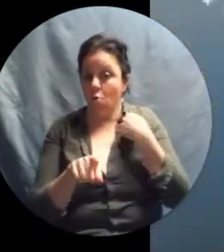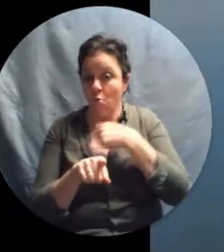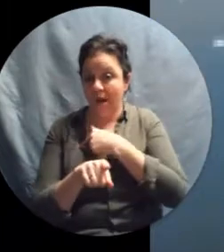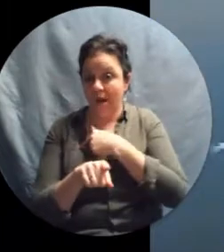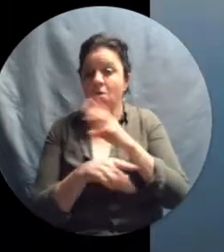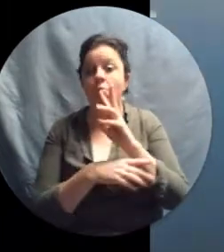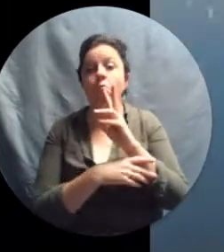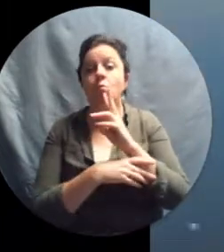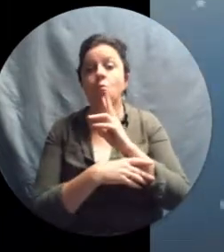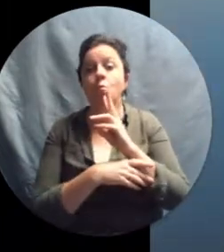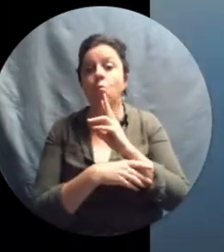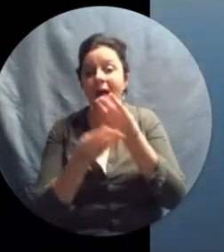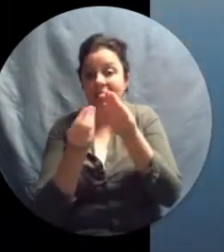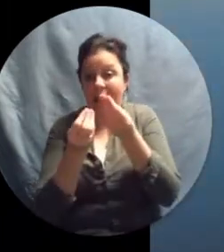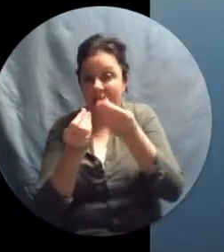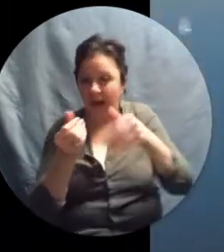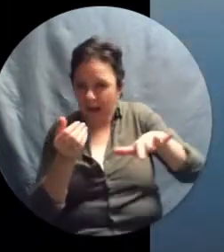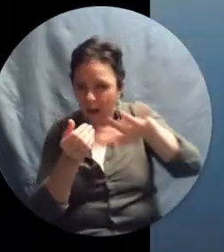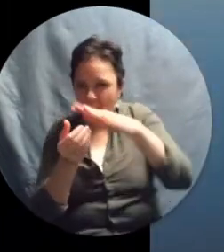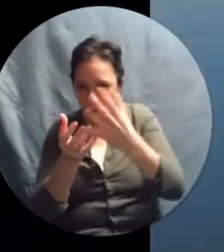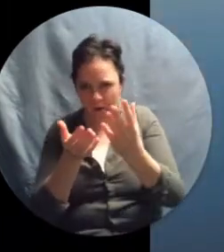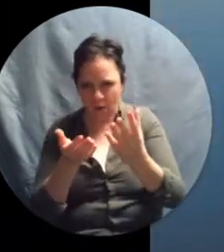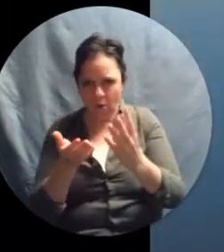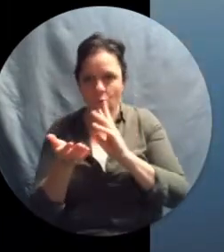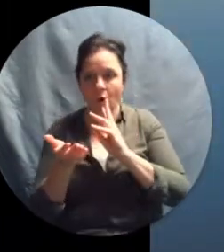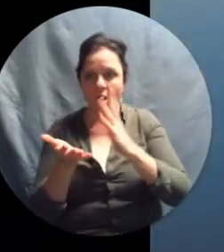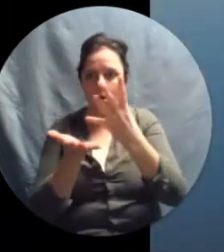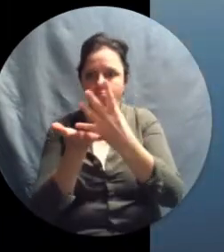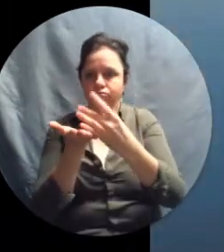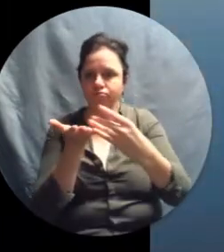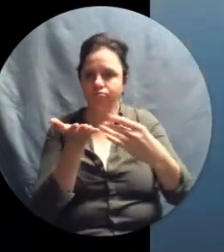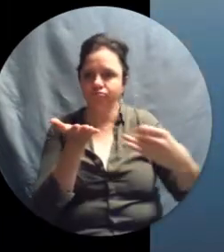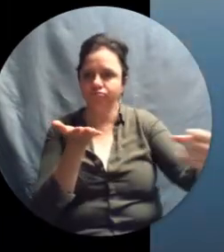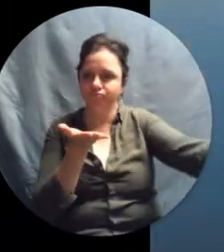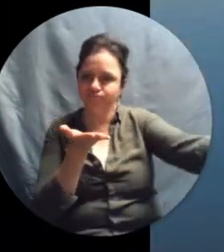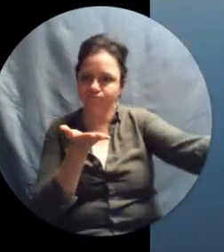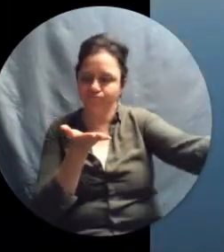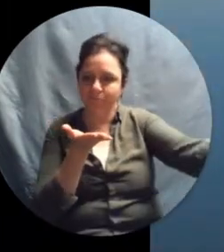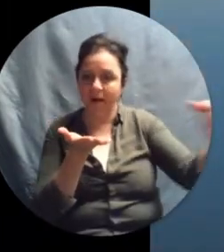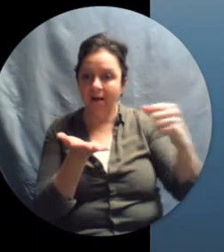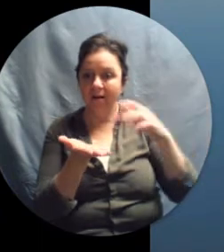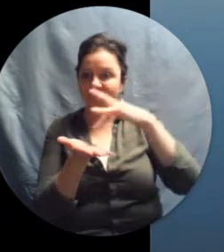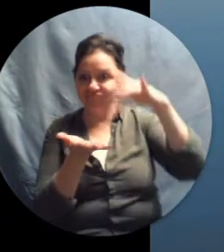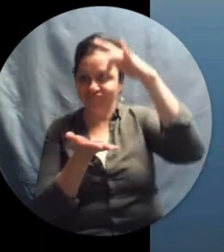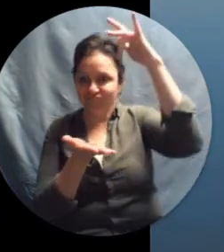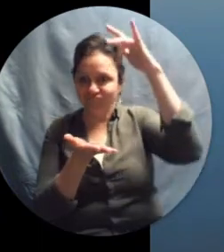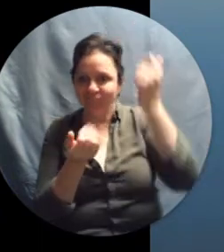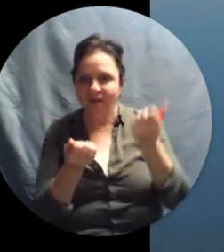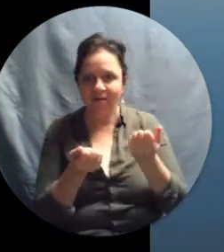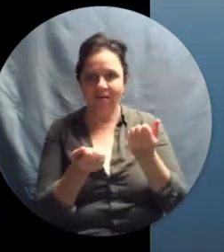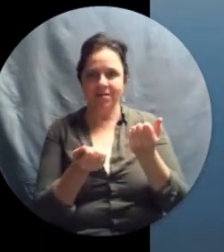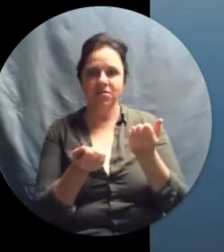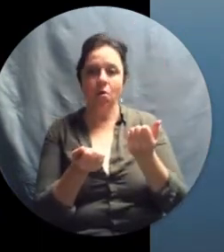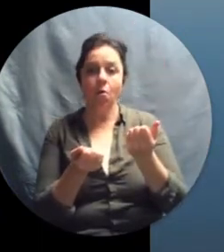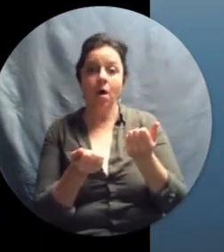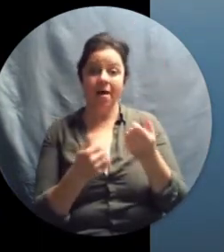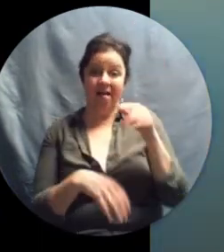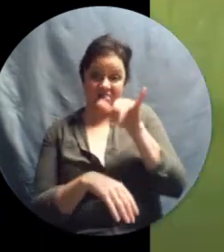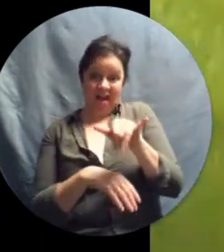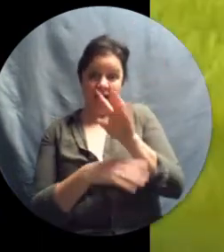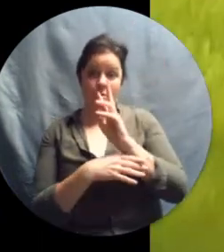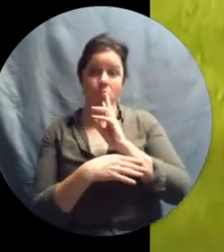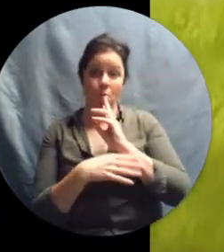amounts of water. It's usually just kind of stagnant water. It acts as a really like a water purification system. Water comes into that